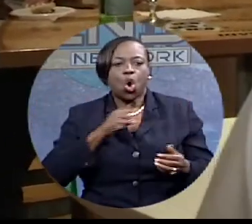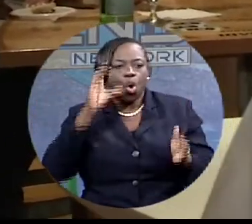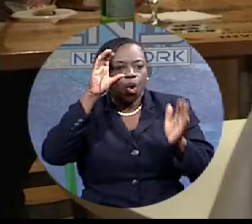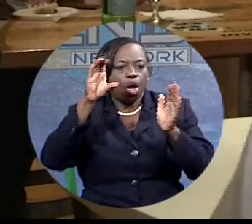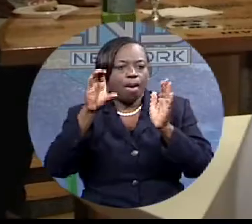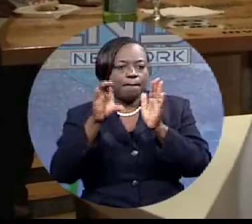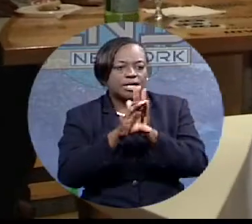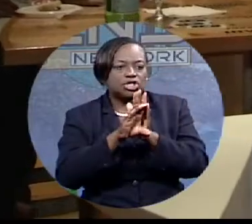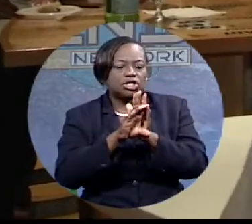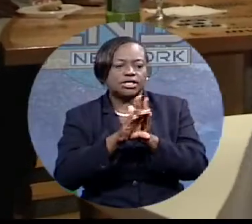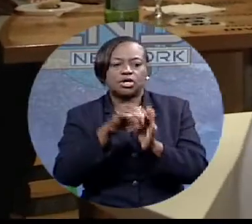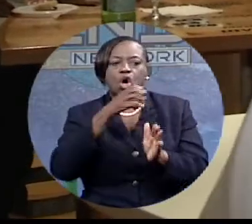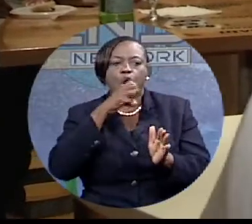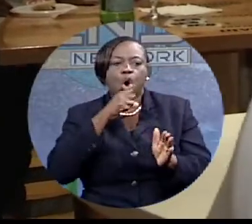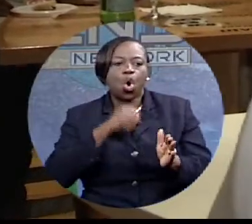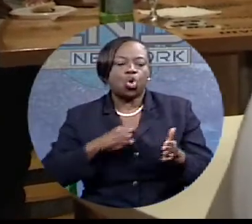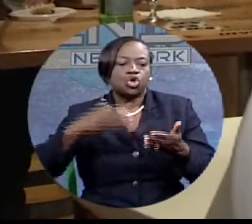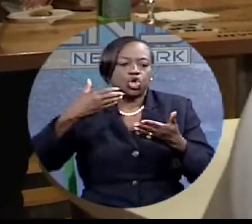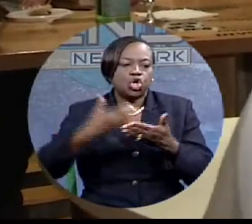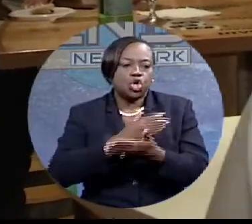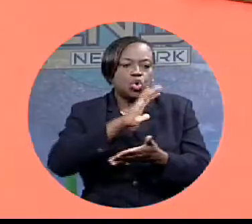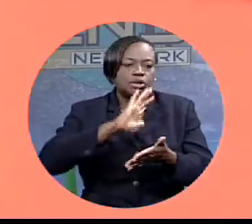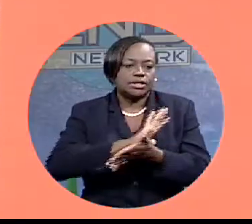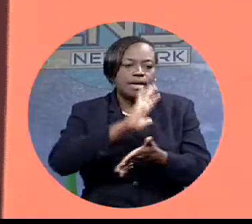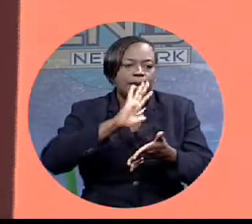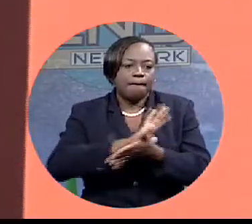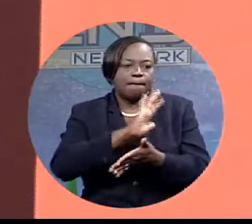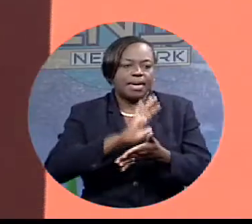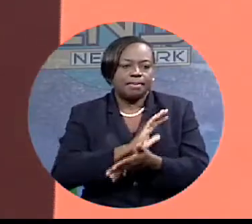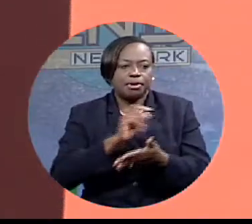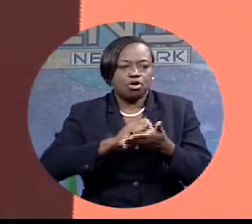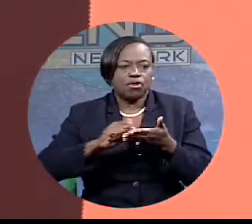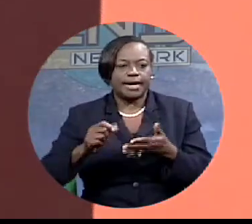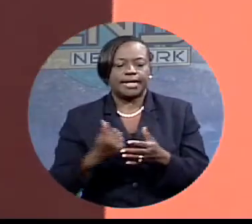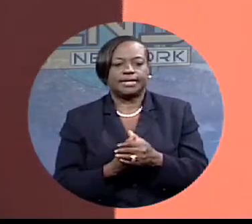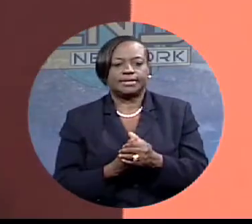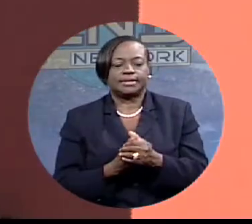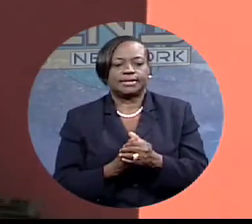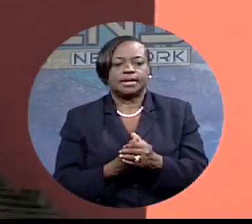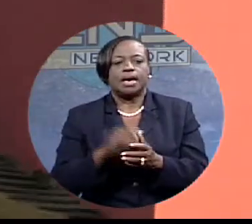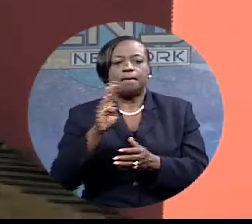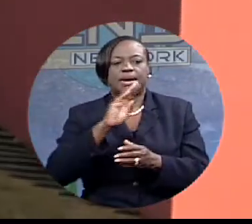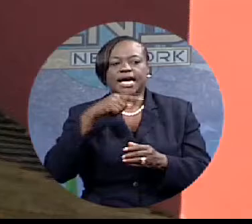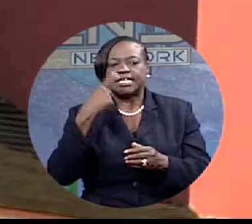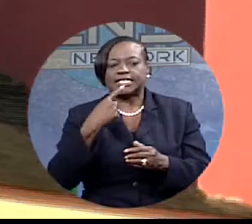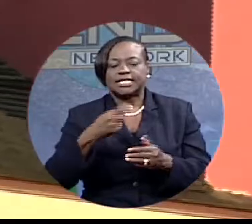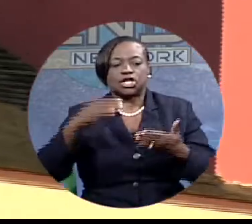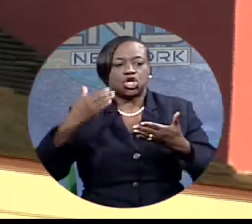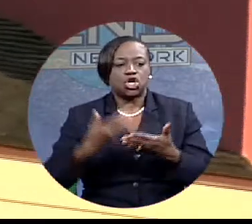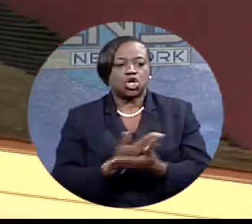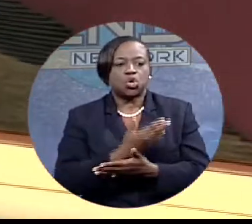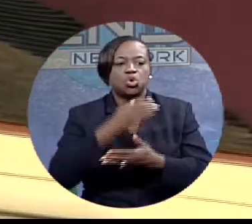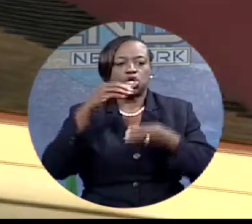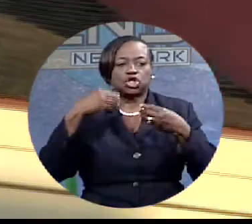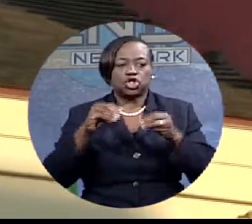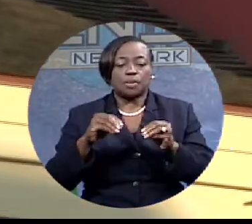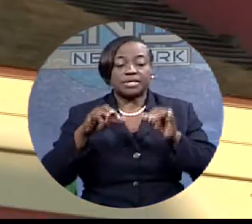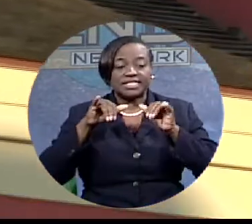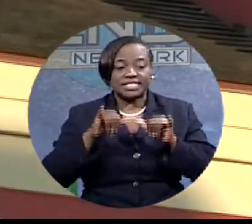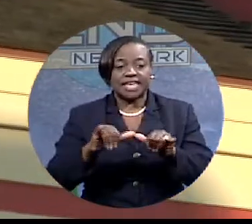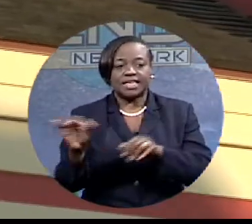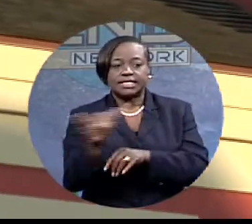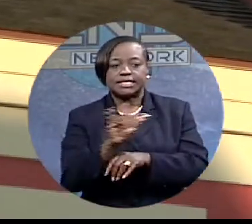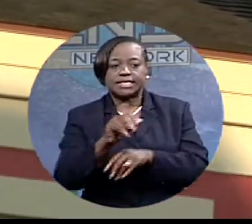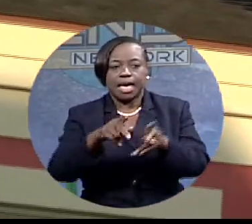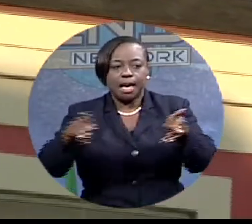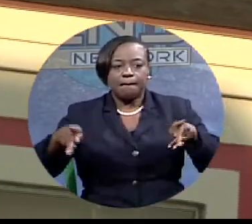both Bacardi and the Bahamas have had for many, many years. Bacardi said the new store, which will remain at the same venue, will offer